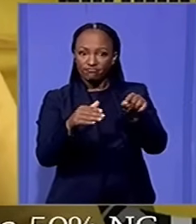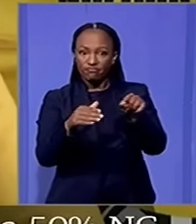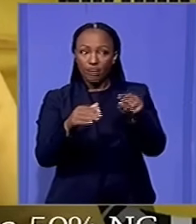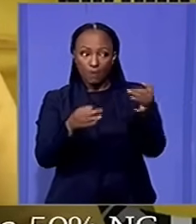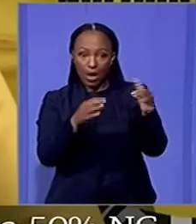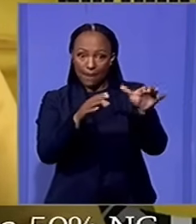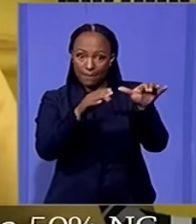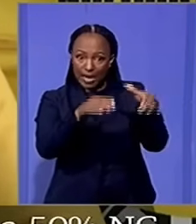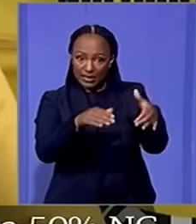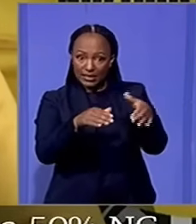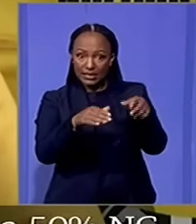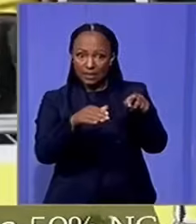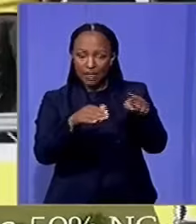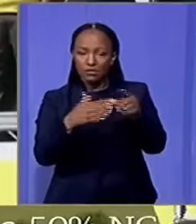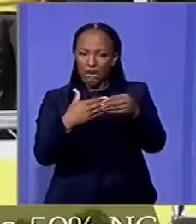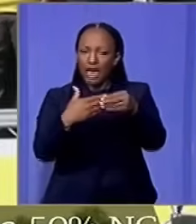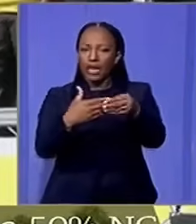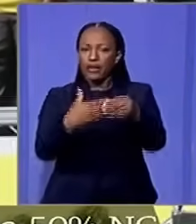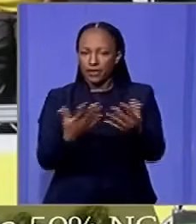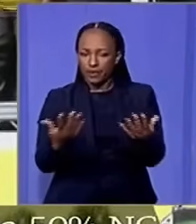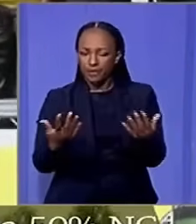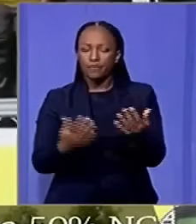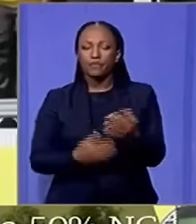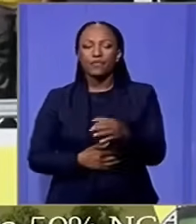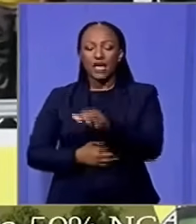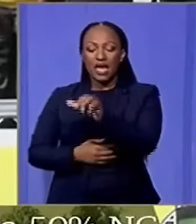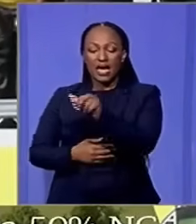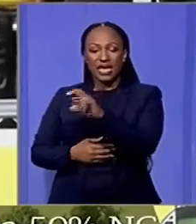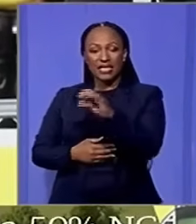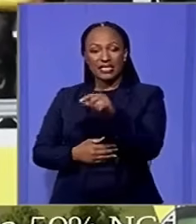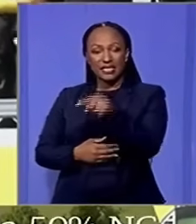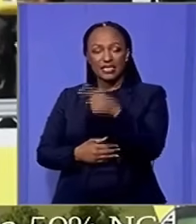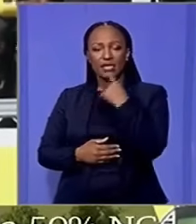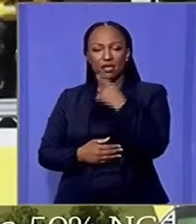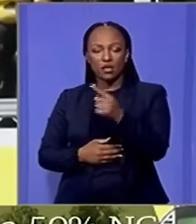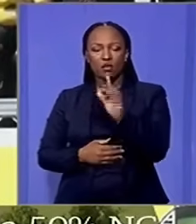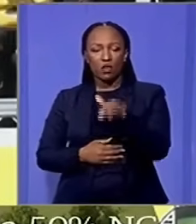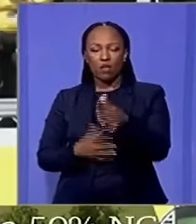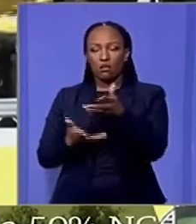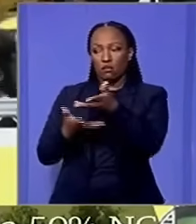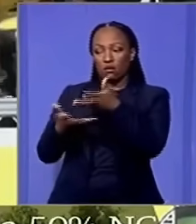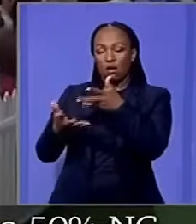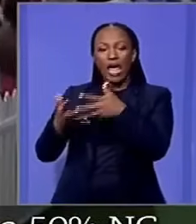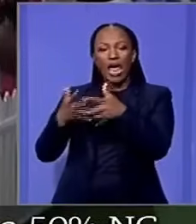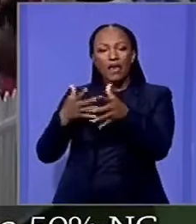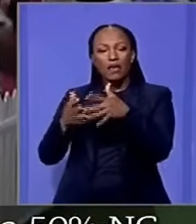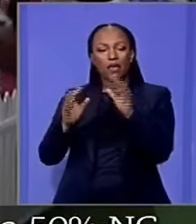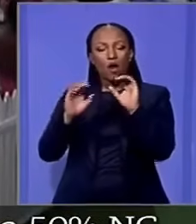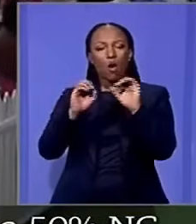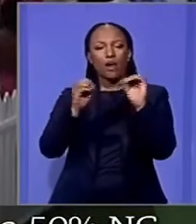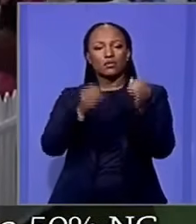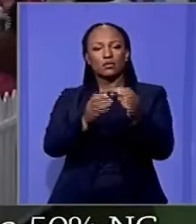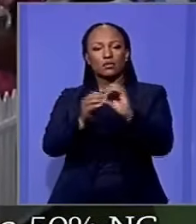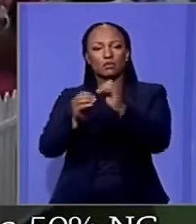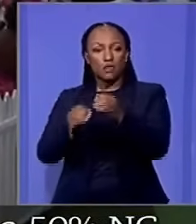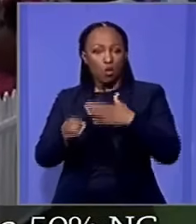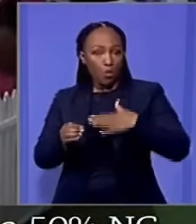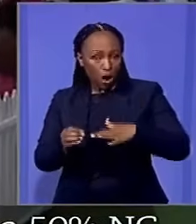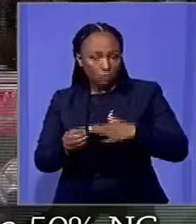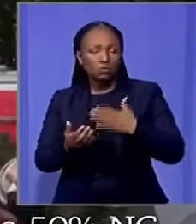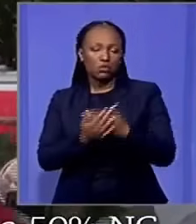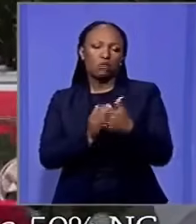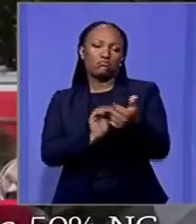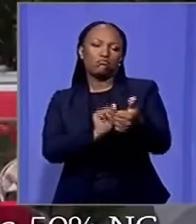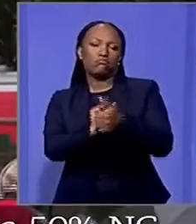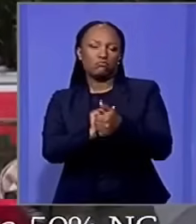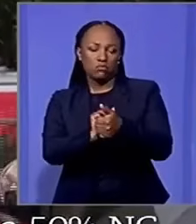party that should constitute government. ANC re ikemišeditše go boledišana le lekgotla lefe goba lefe le nang le kgahlego.